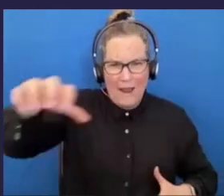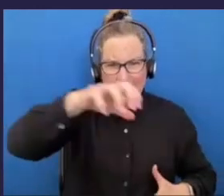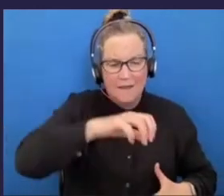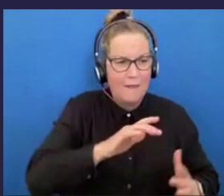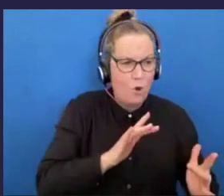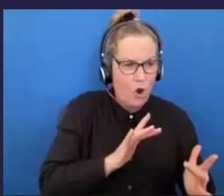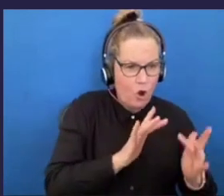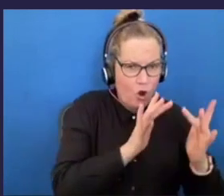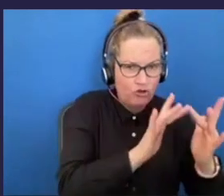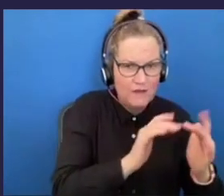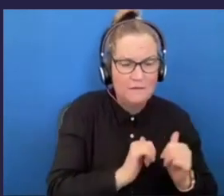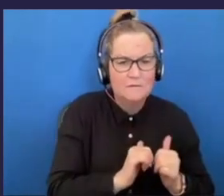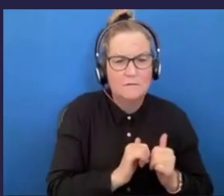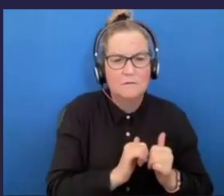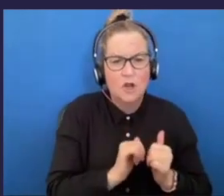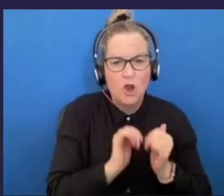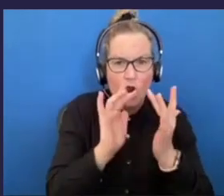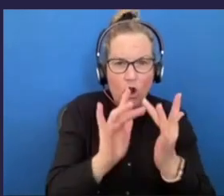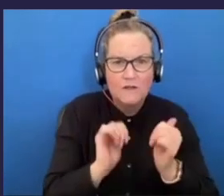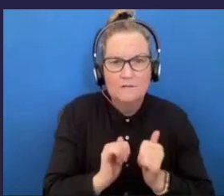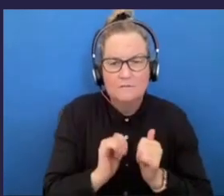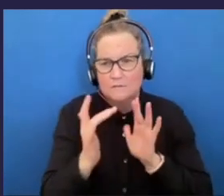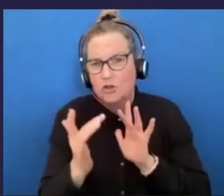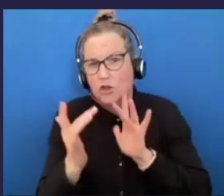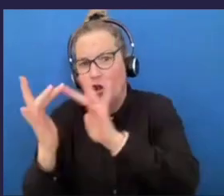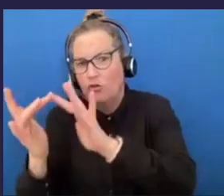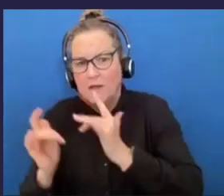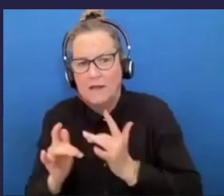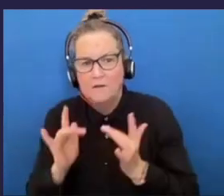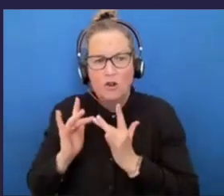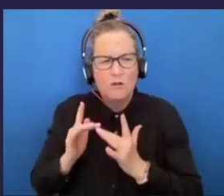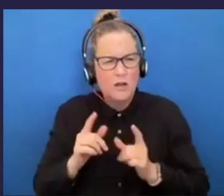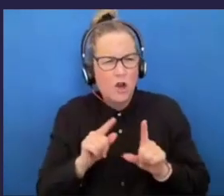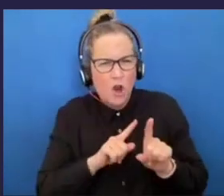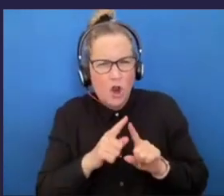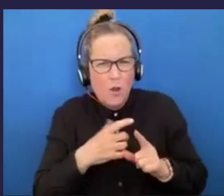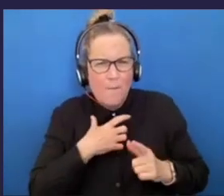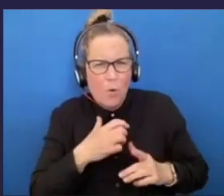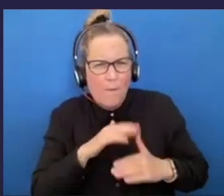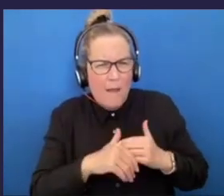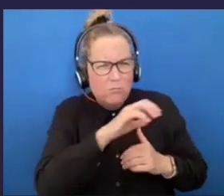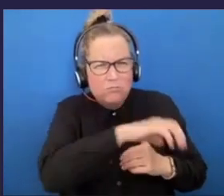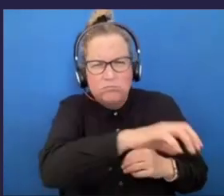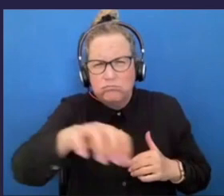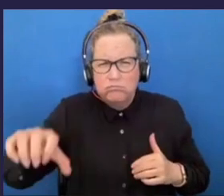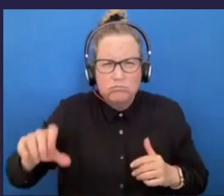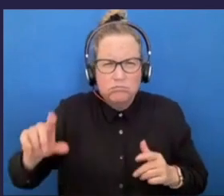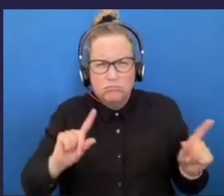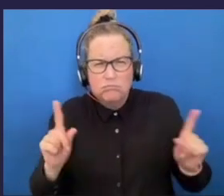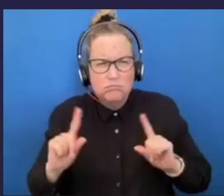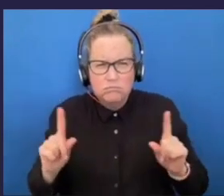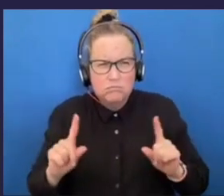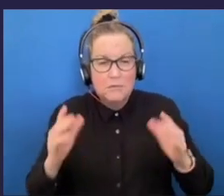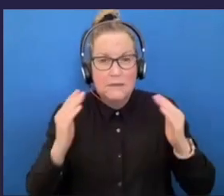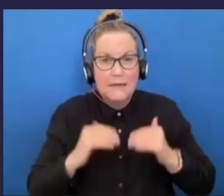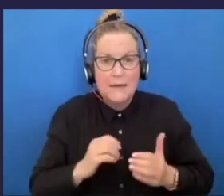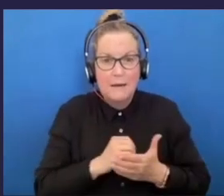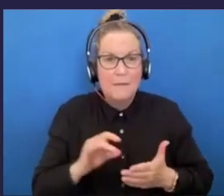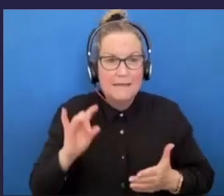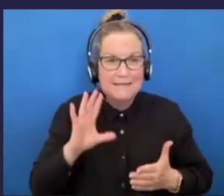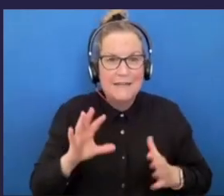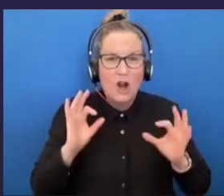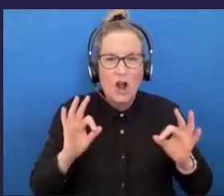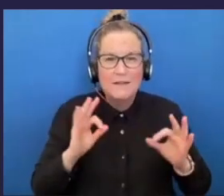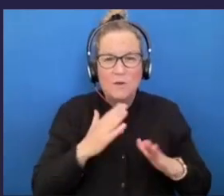them one by one in a really kind way, looking to meet and learn more about the industry. Ideal work conditions, really, really important.